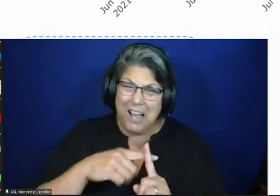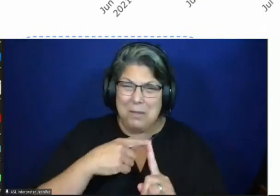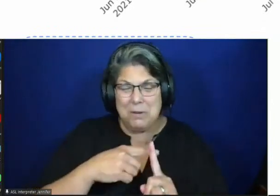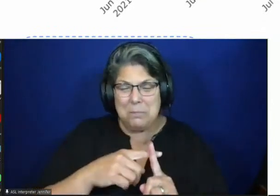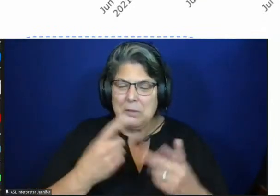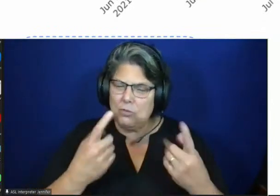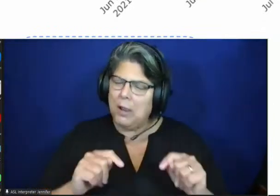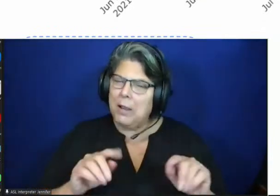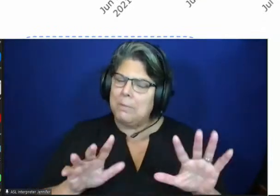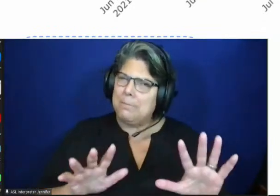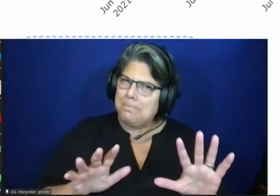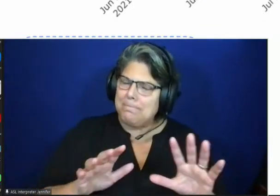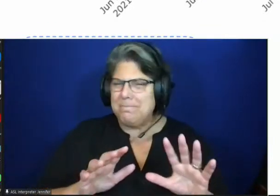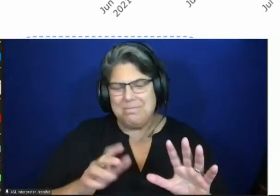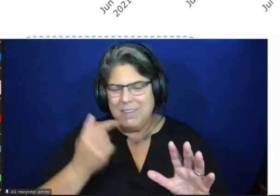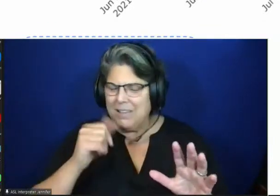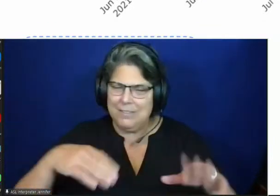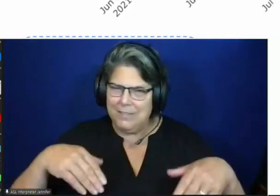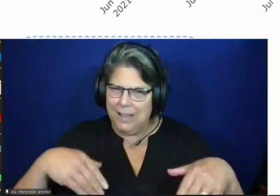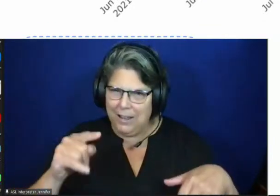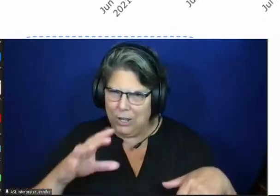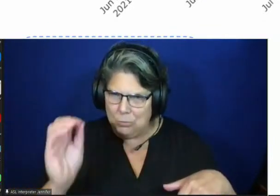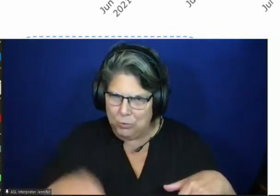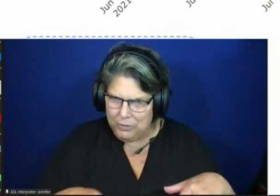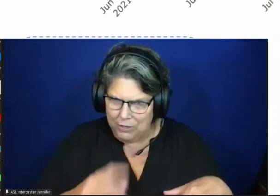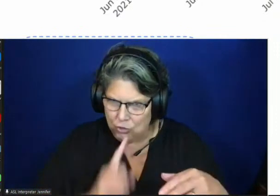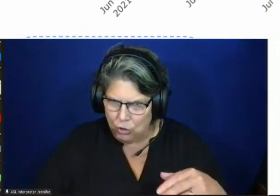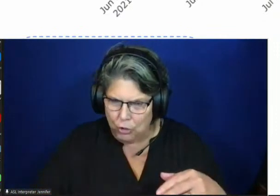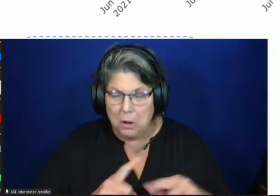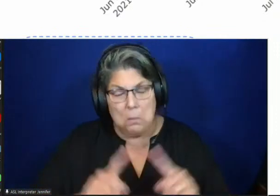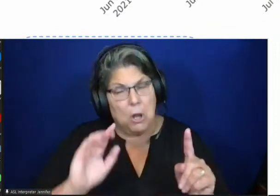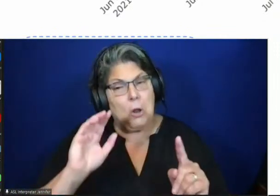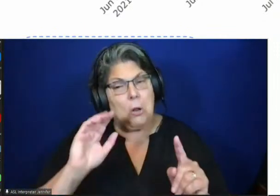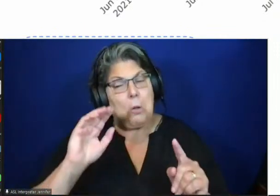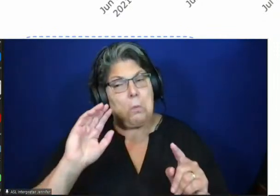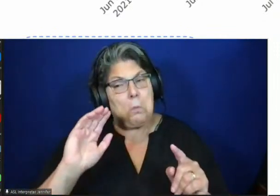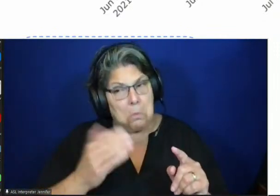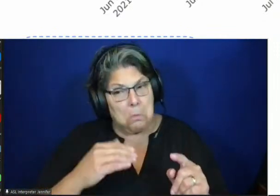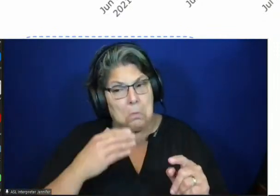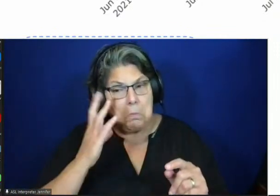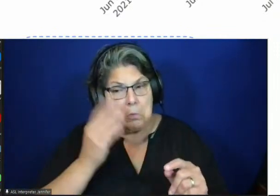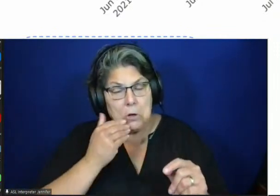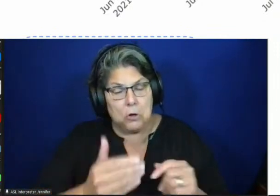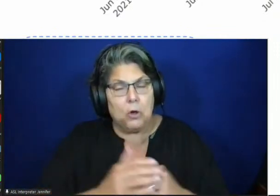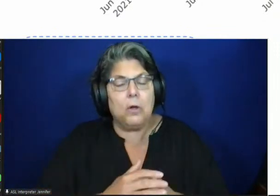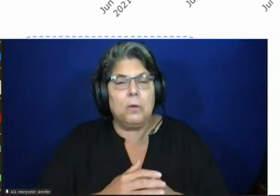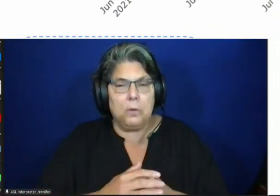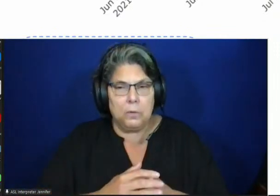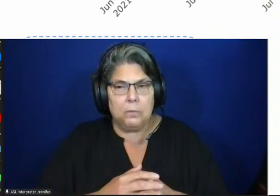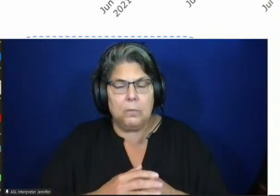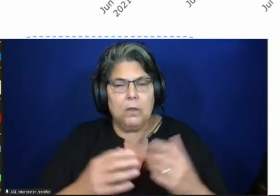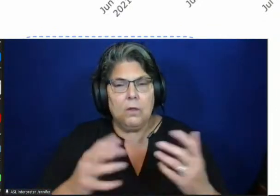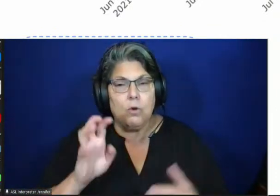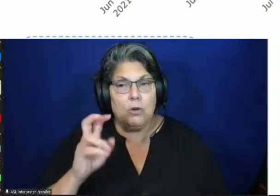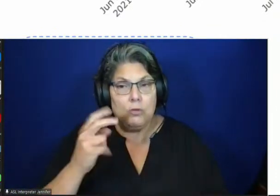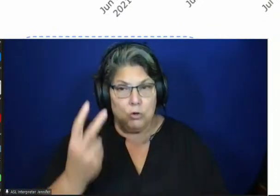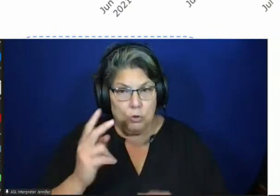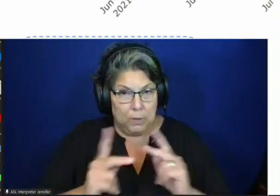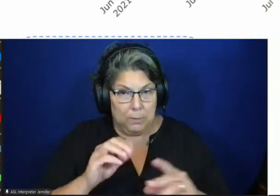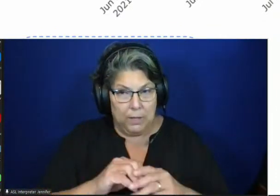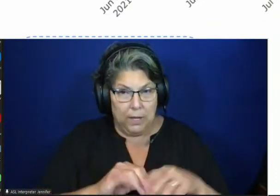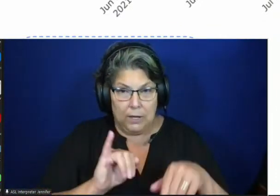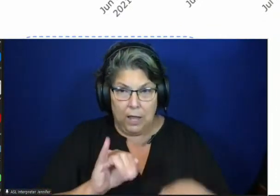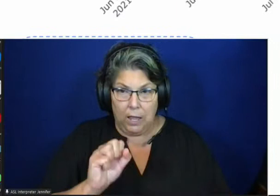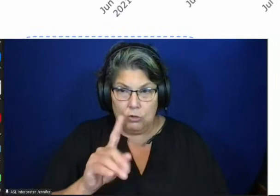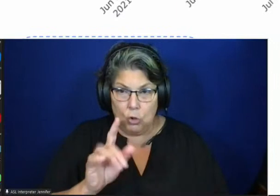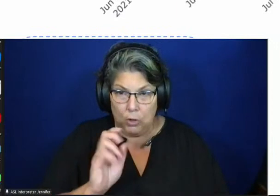because we're not secure yet, but this looks pretty good. We currently have 402 people in isolation and